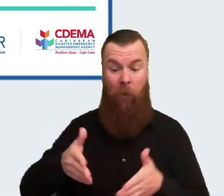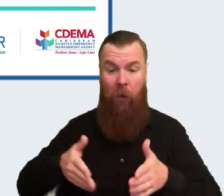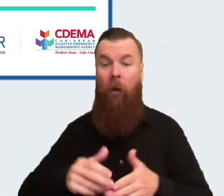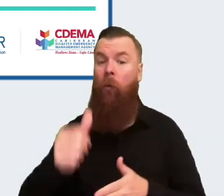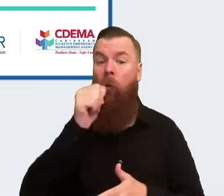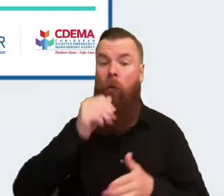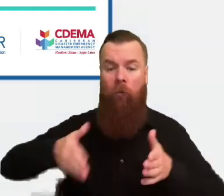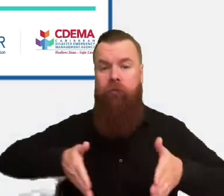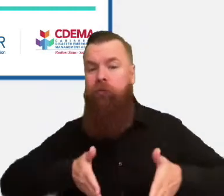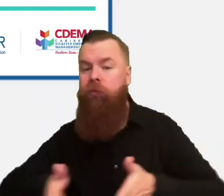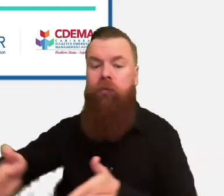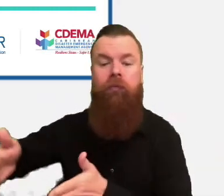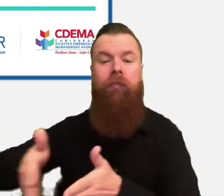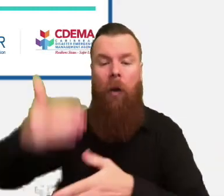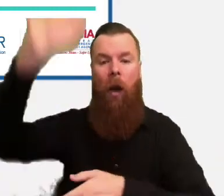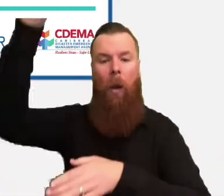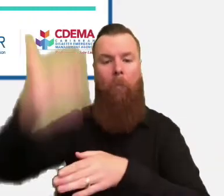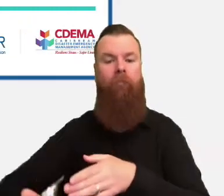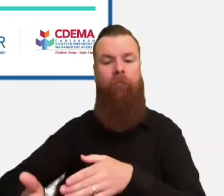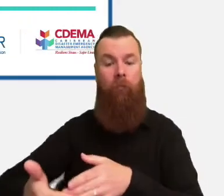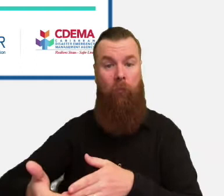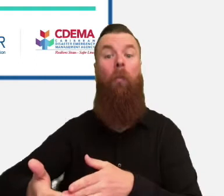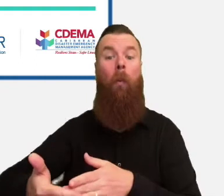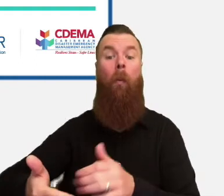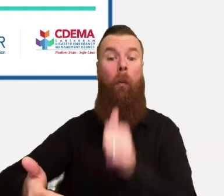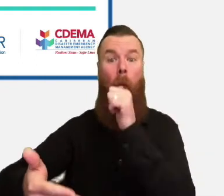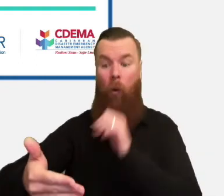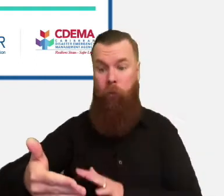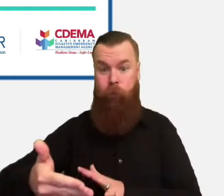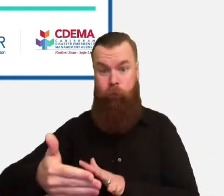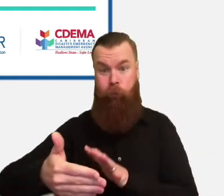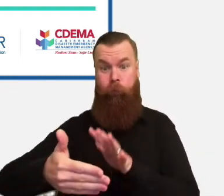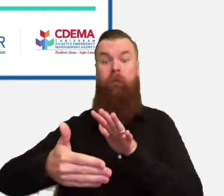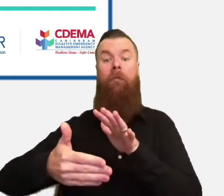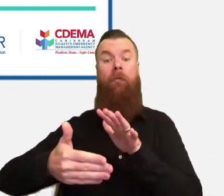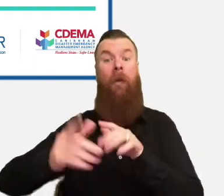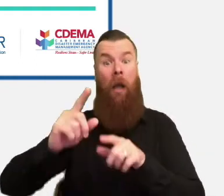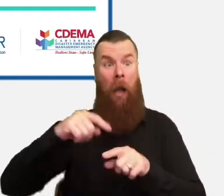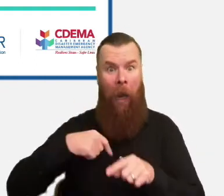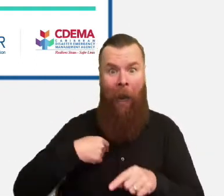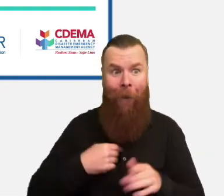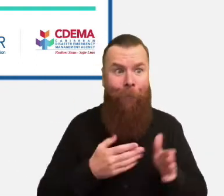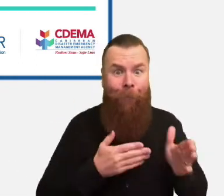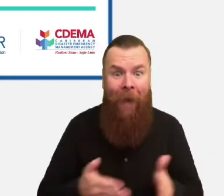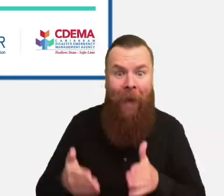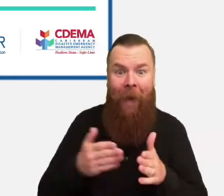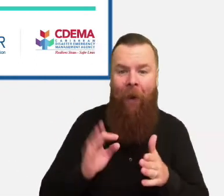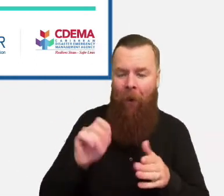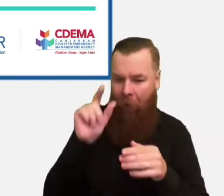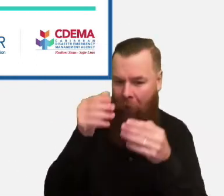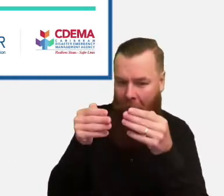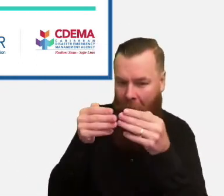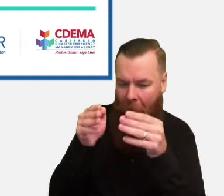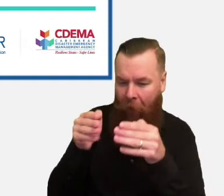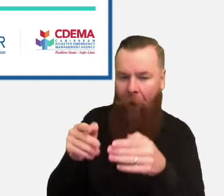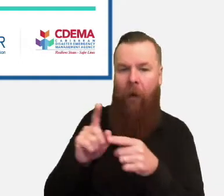be breached. So a planned breach, a deliberate breach to slow down massive floodwaters that if the breach